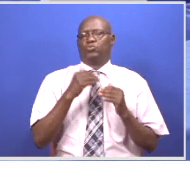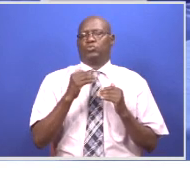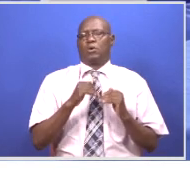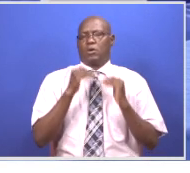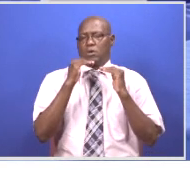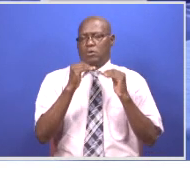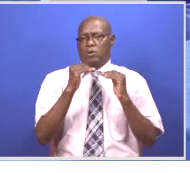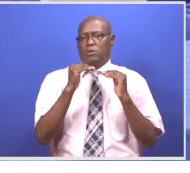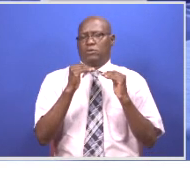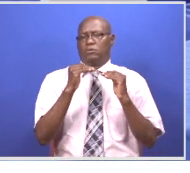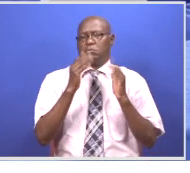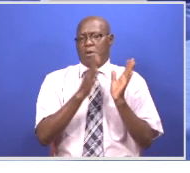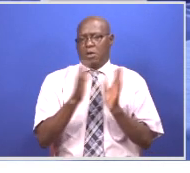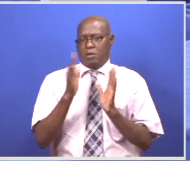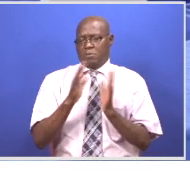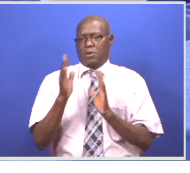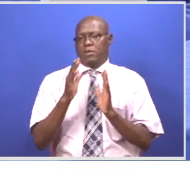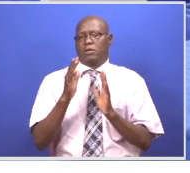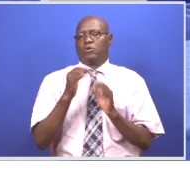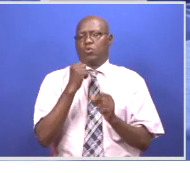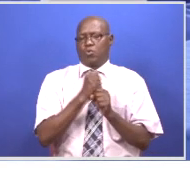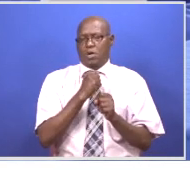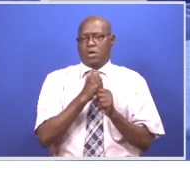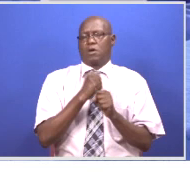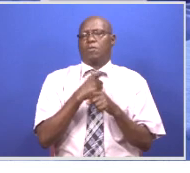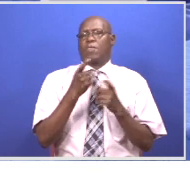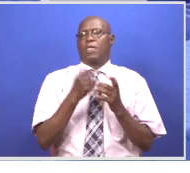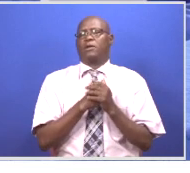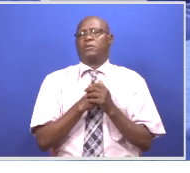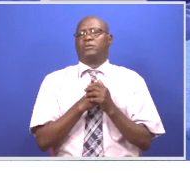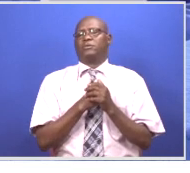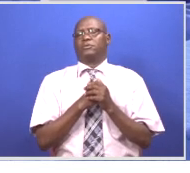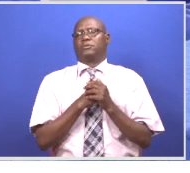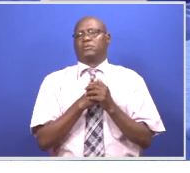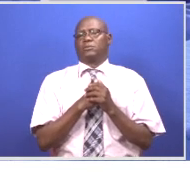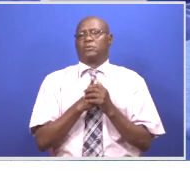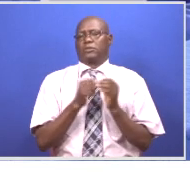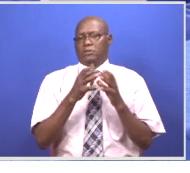fight against the production, consumption, and sale of illicit alcohol drugs.